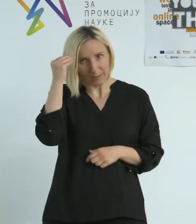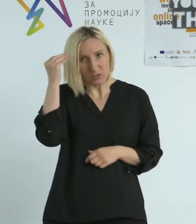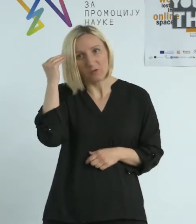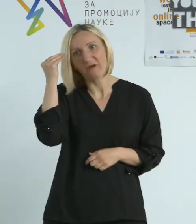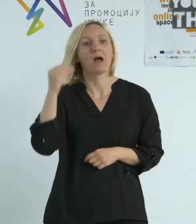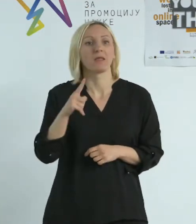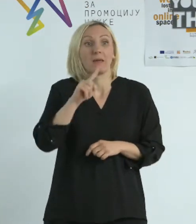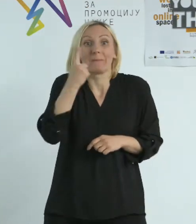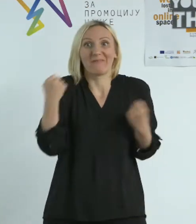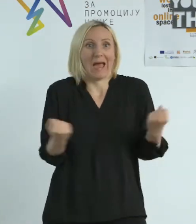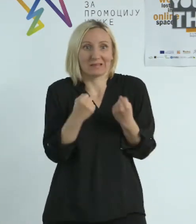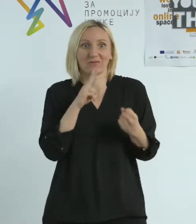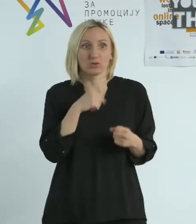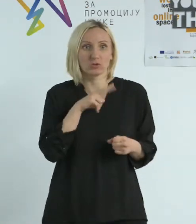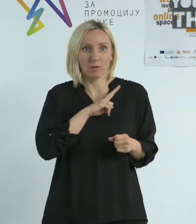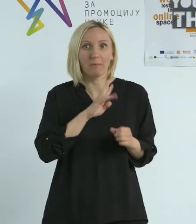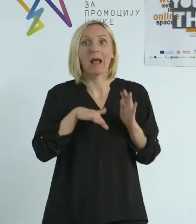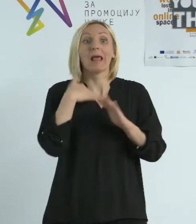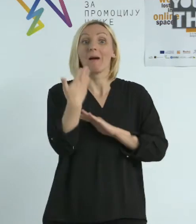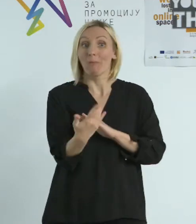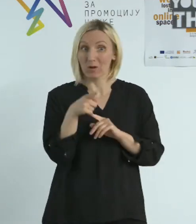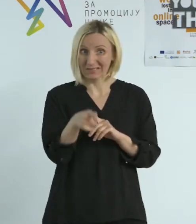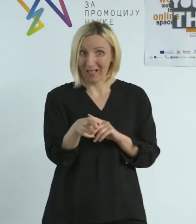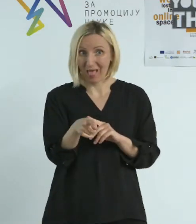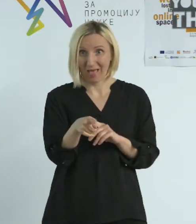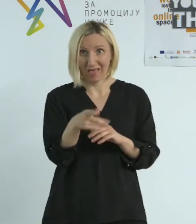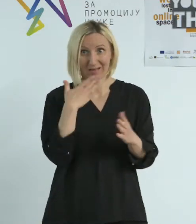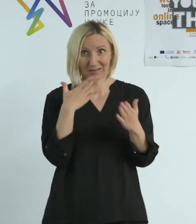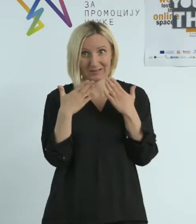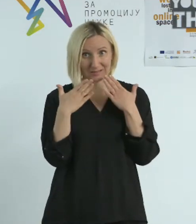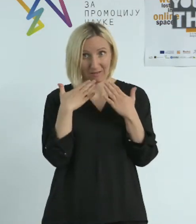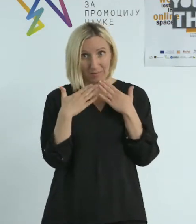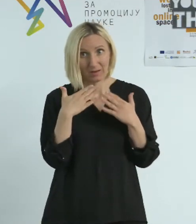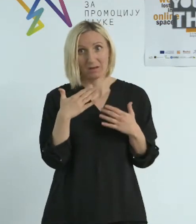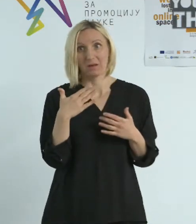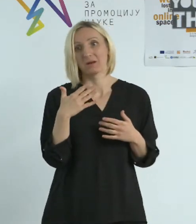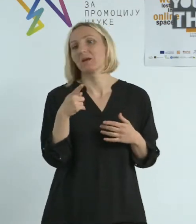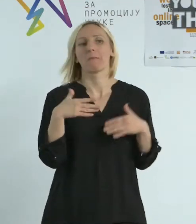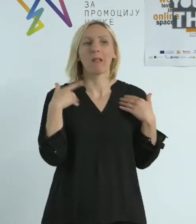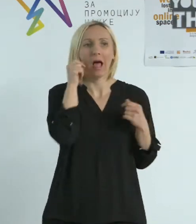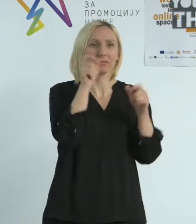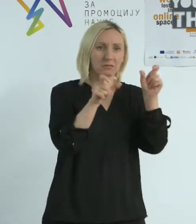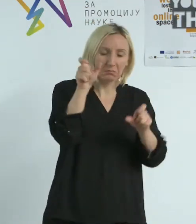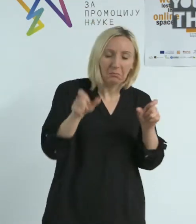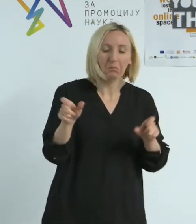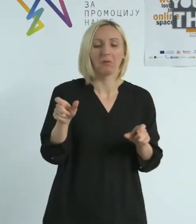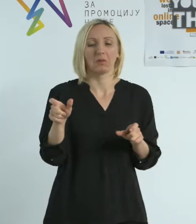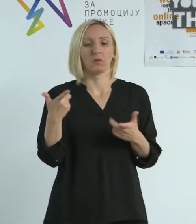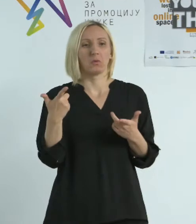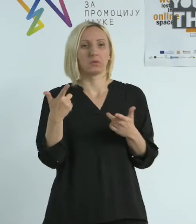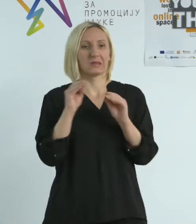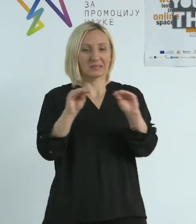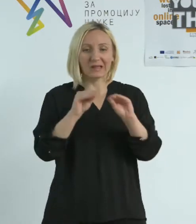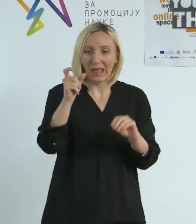And after that, two groups of young people, workers, trainers,